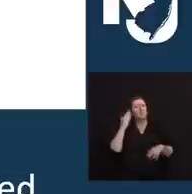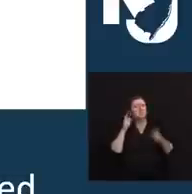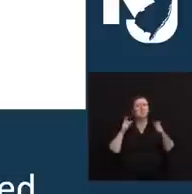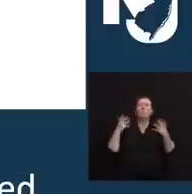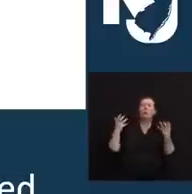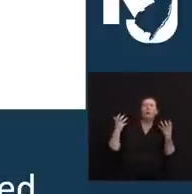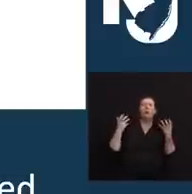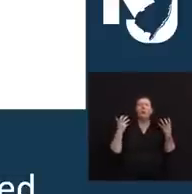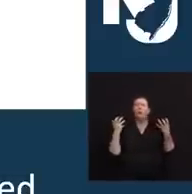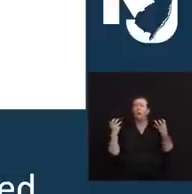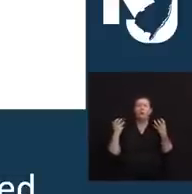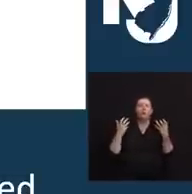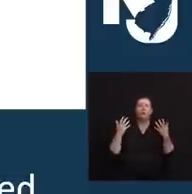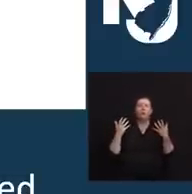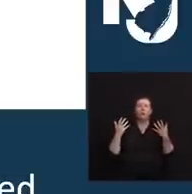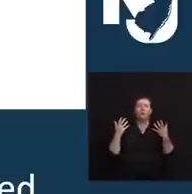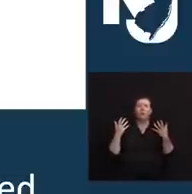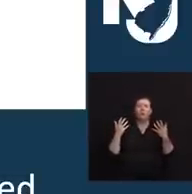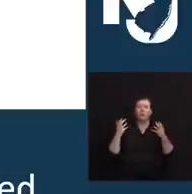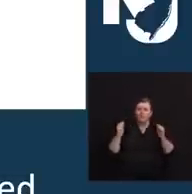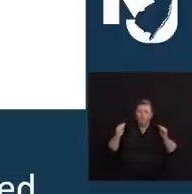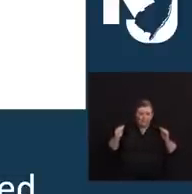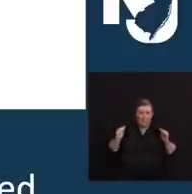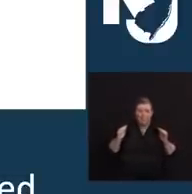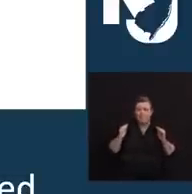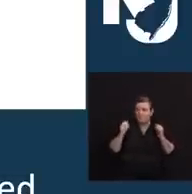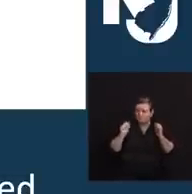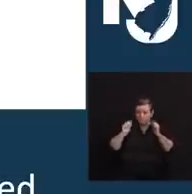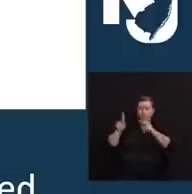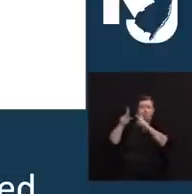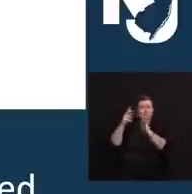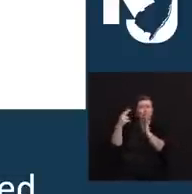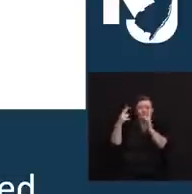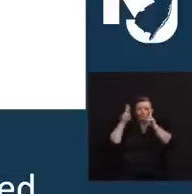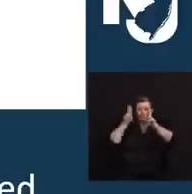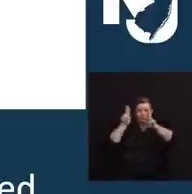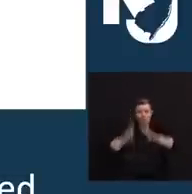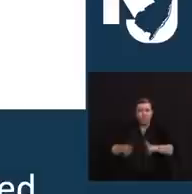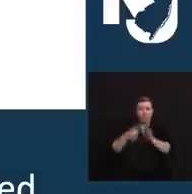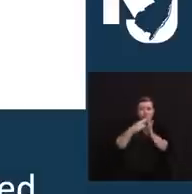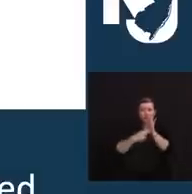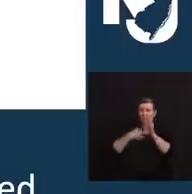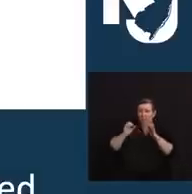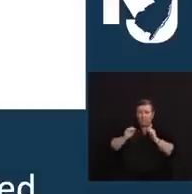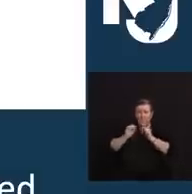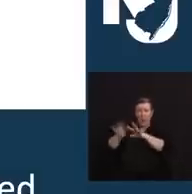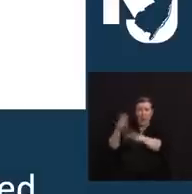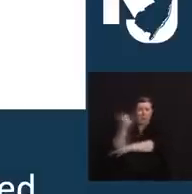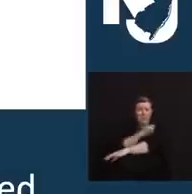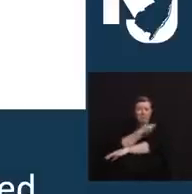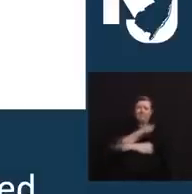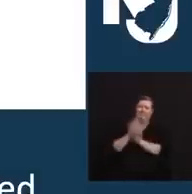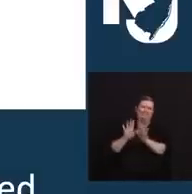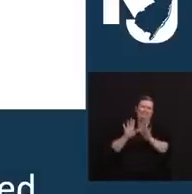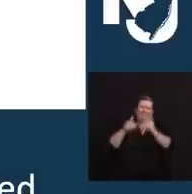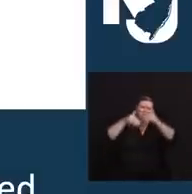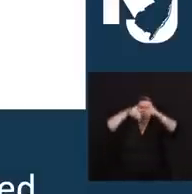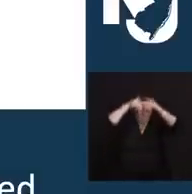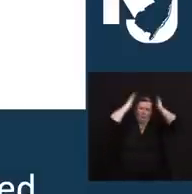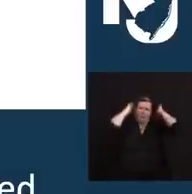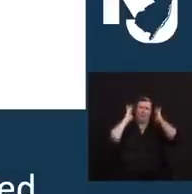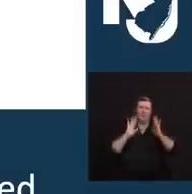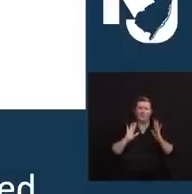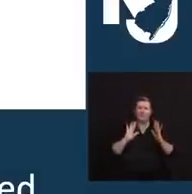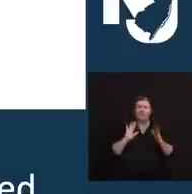you got to bear with us on day one. And we worked with our vendor throughout the day and overnight. I want to give Chris Ryan, our